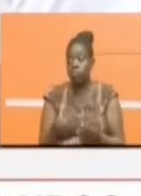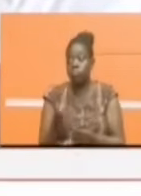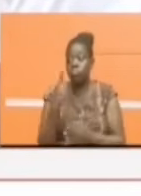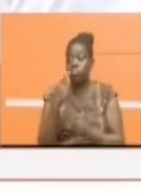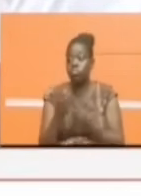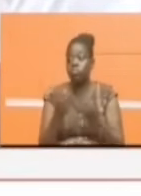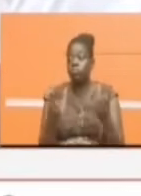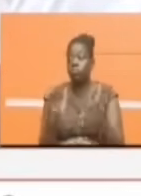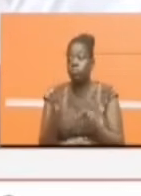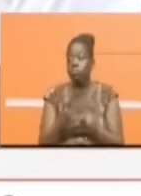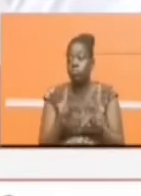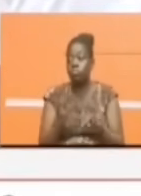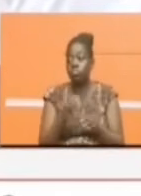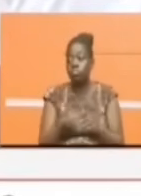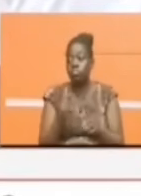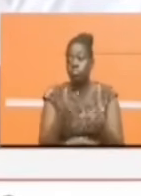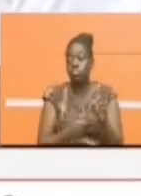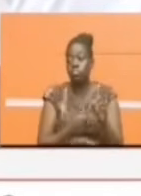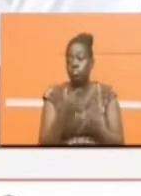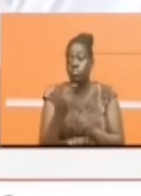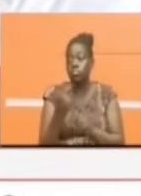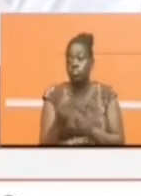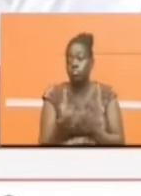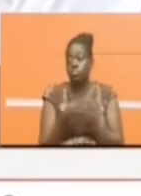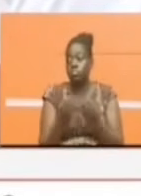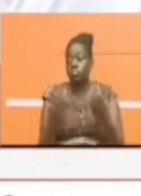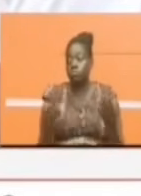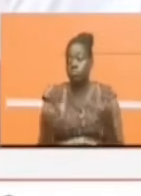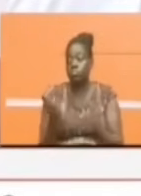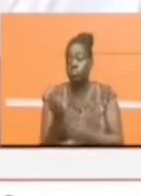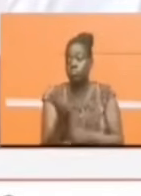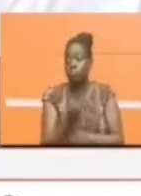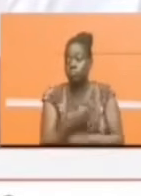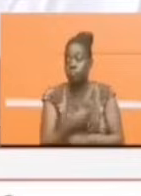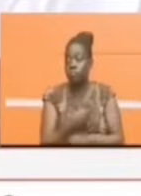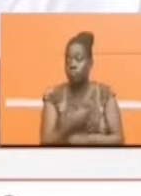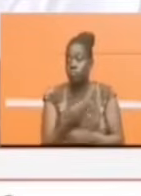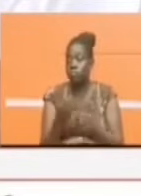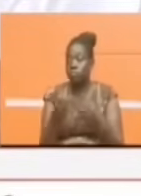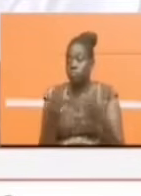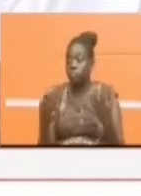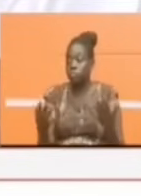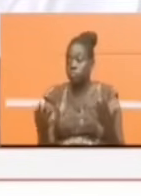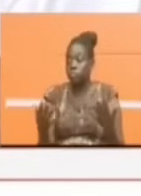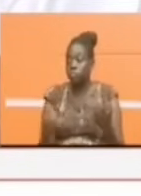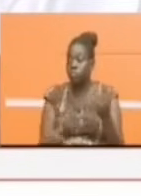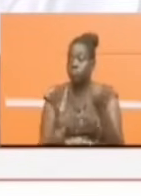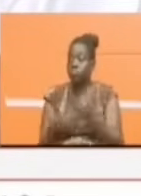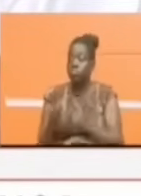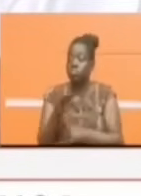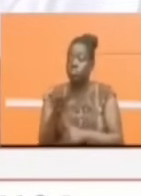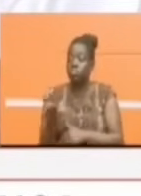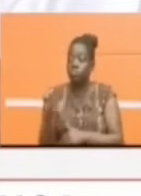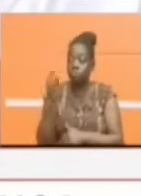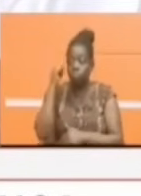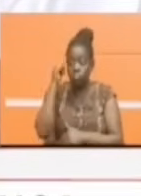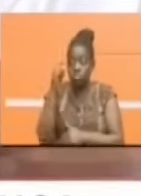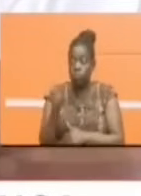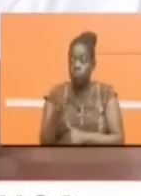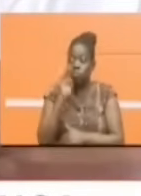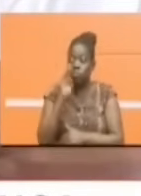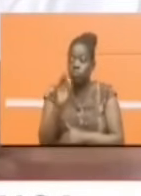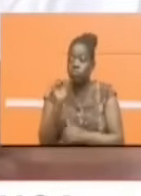how many people are in Kampala, how many are in Wakiso, how many are in which area, for you to be able